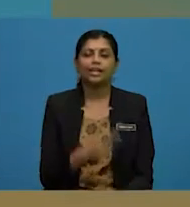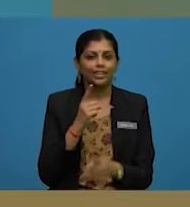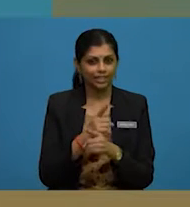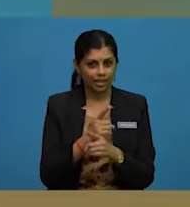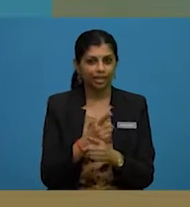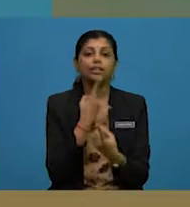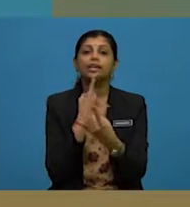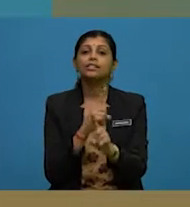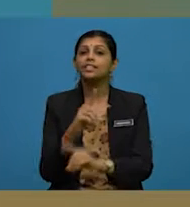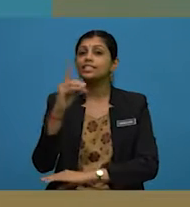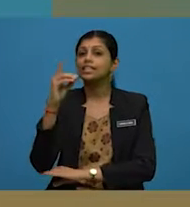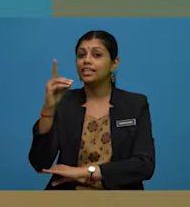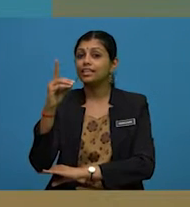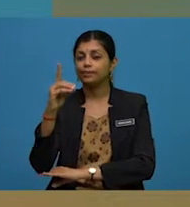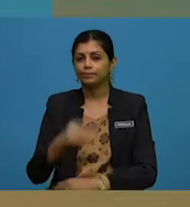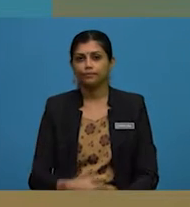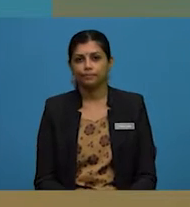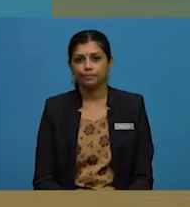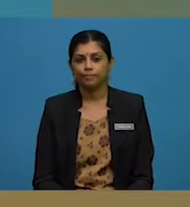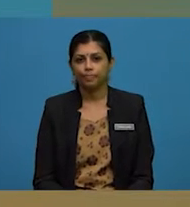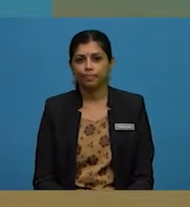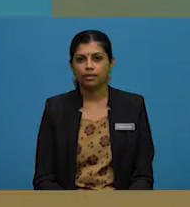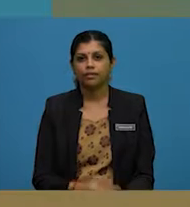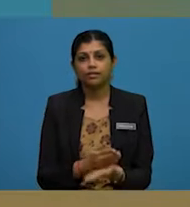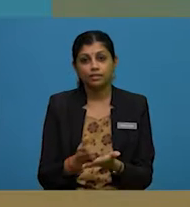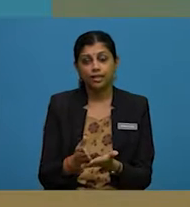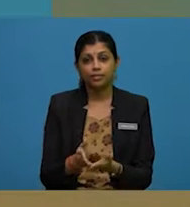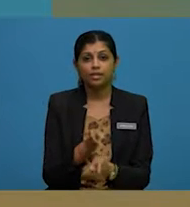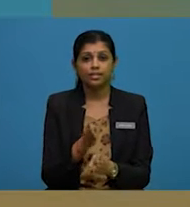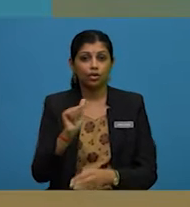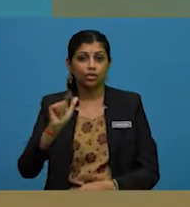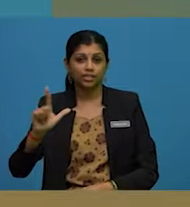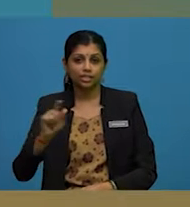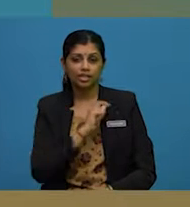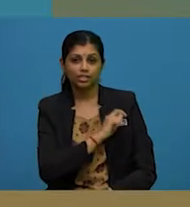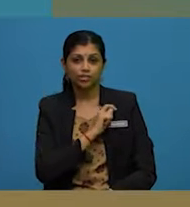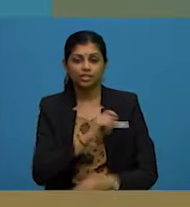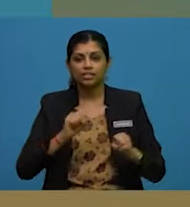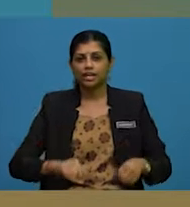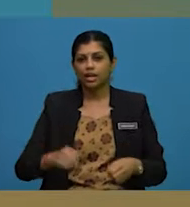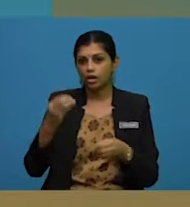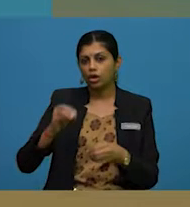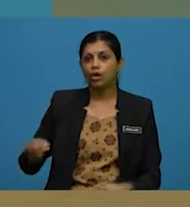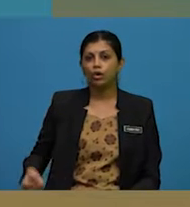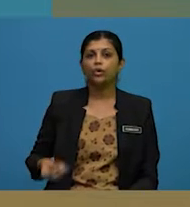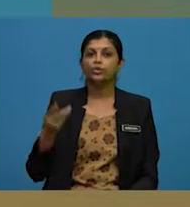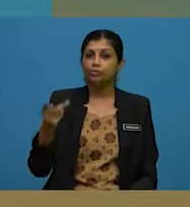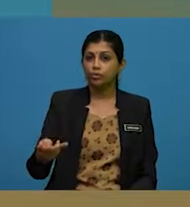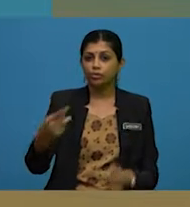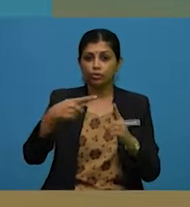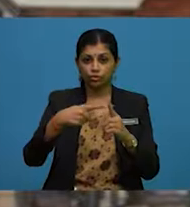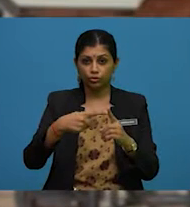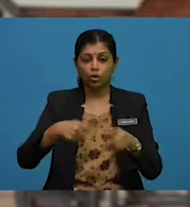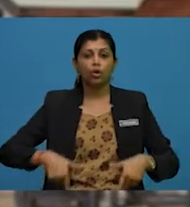Yes, the answer is D. Some psychological traits can contribute to long lives.